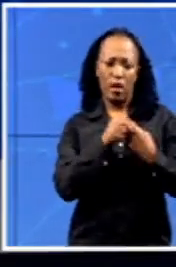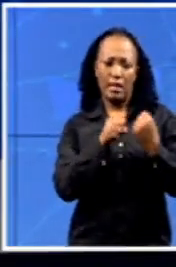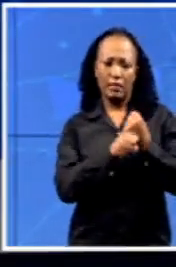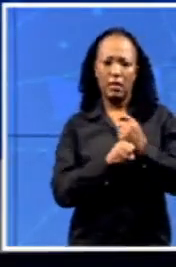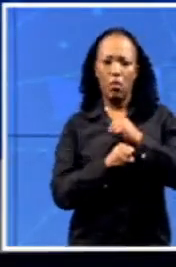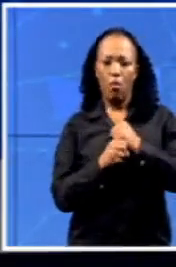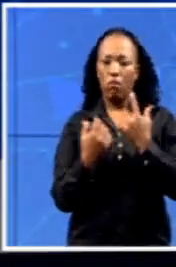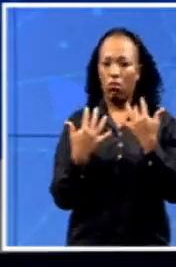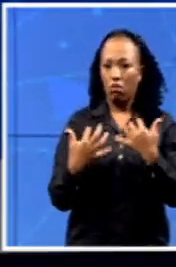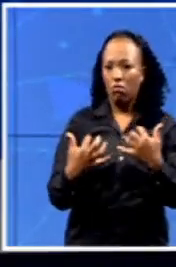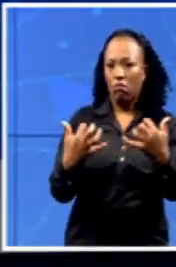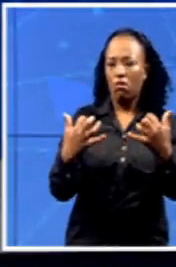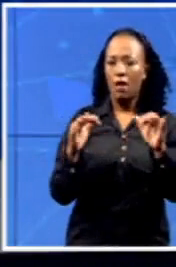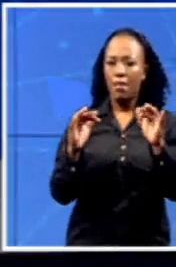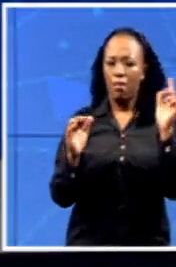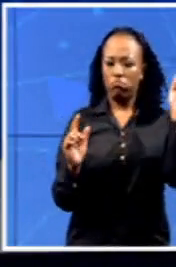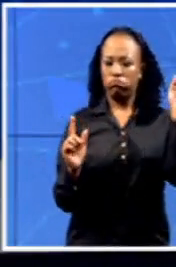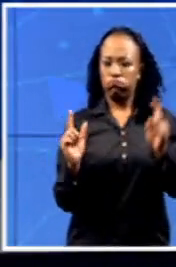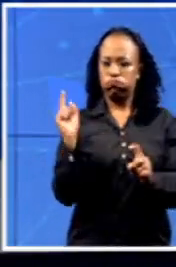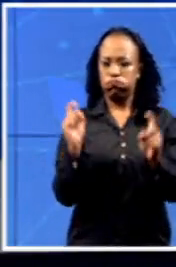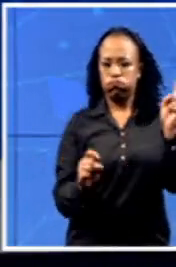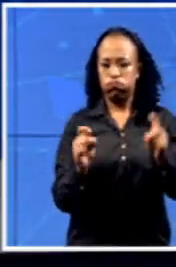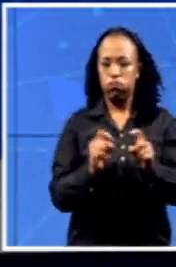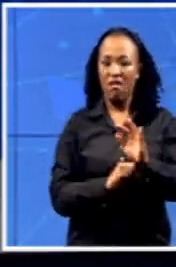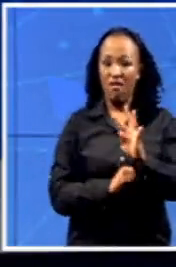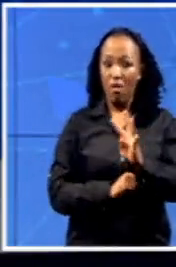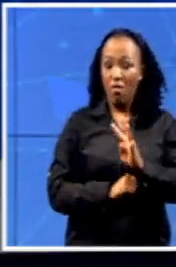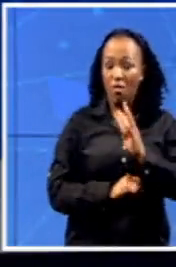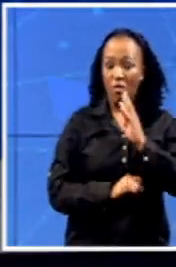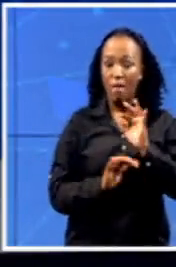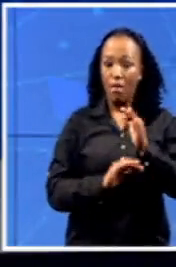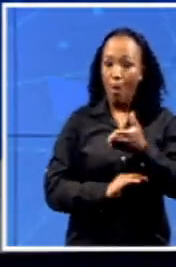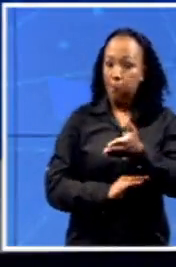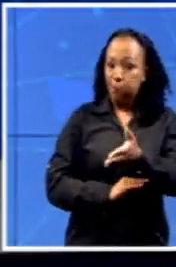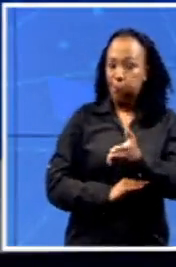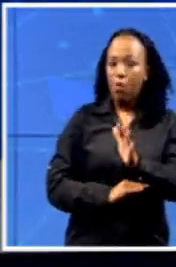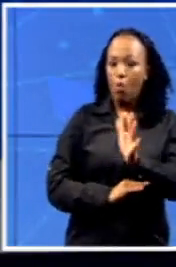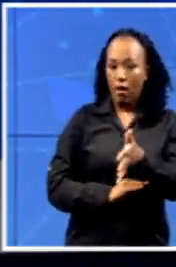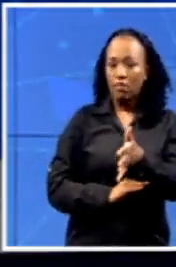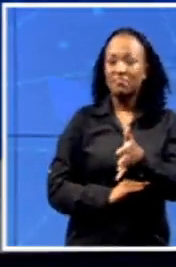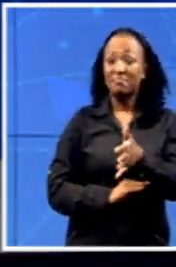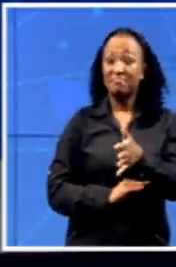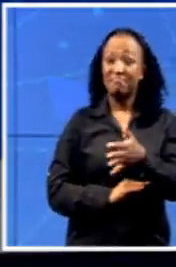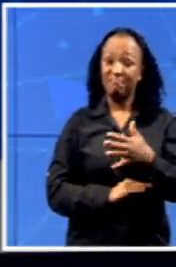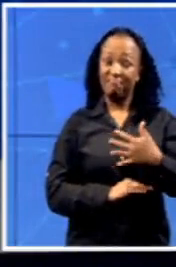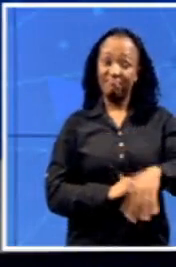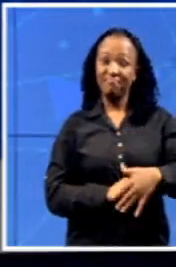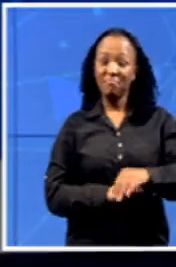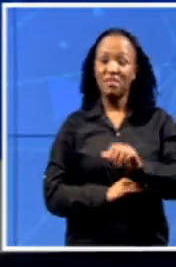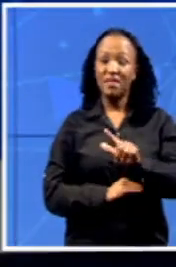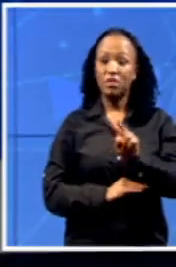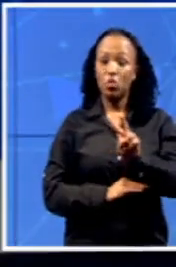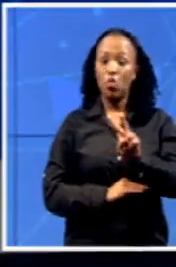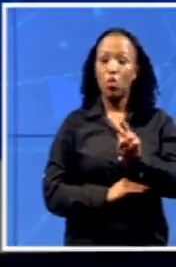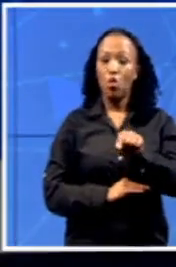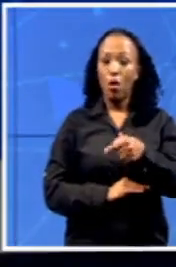ago that the event is taking place in person. About 4,000 delegates are expected to attend. The Indaba is expected to generate around